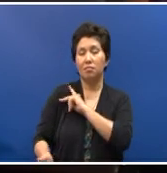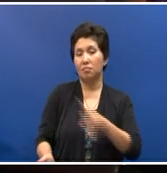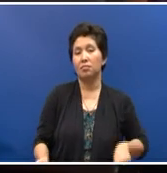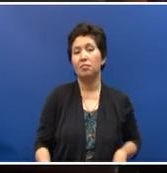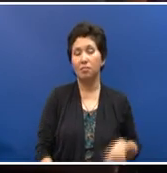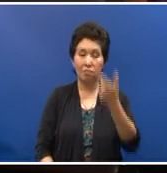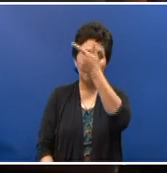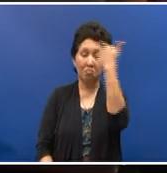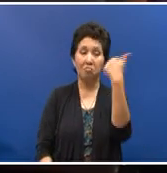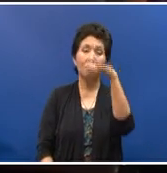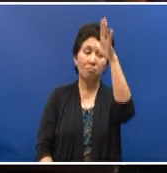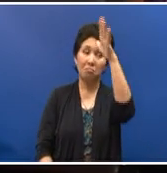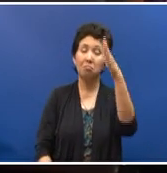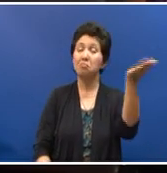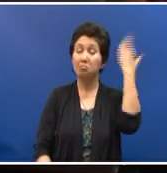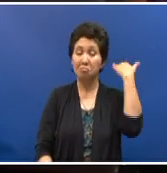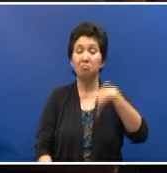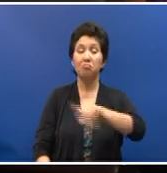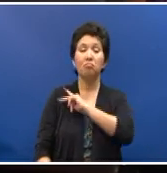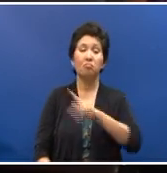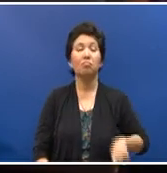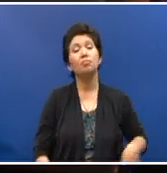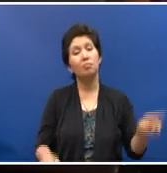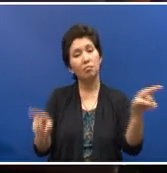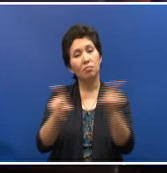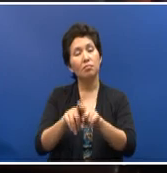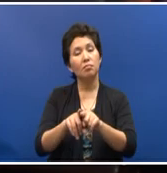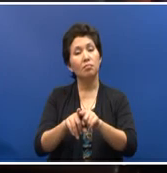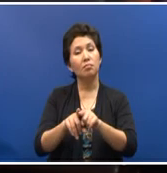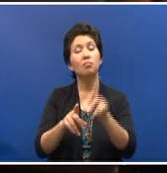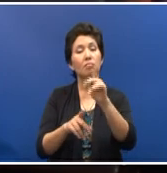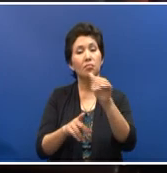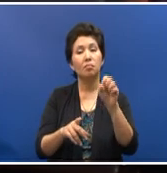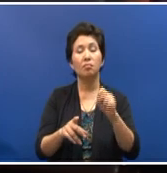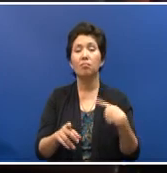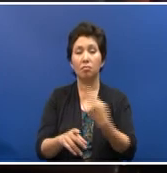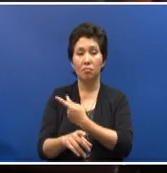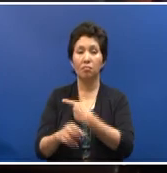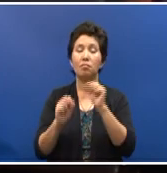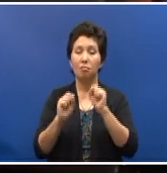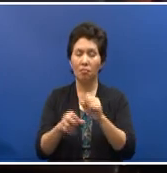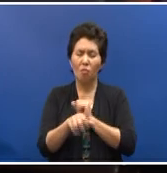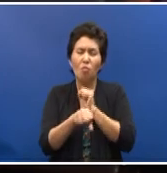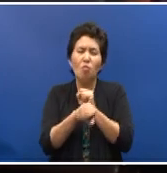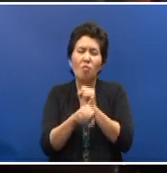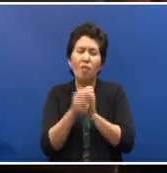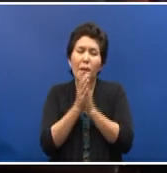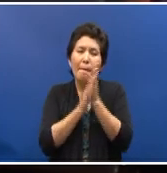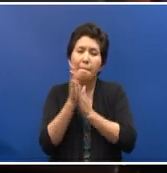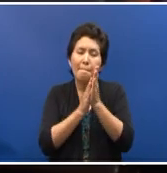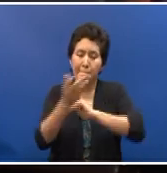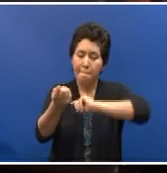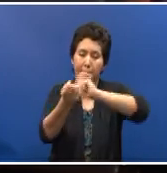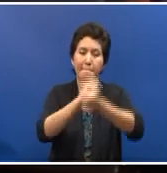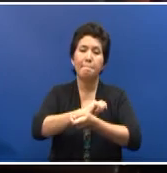because the father was a king before. But there are also cases where we can work hard in order to change